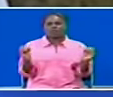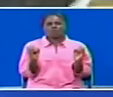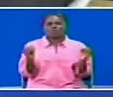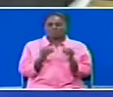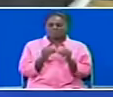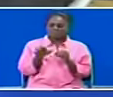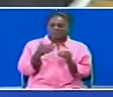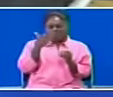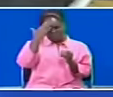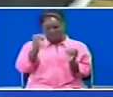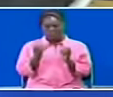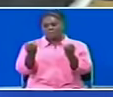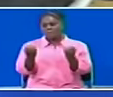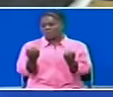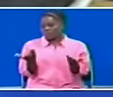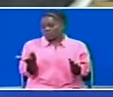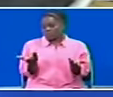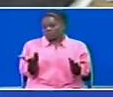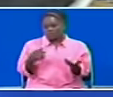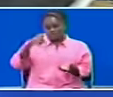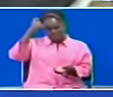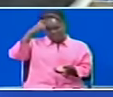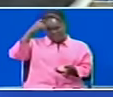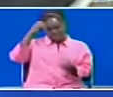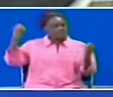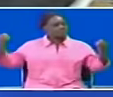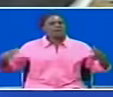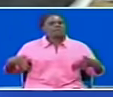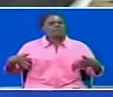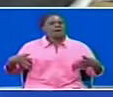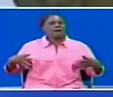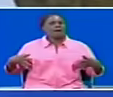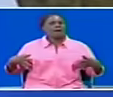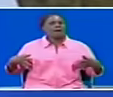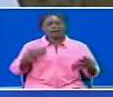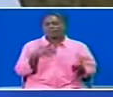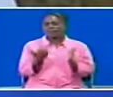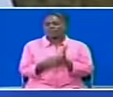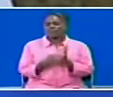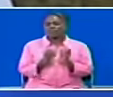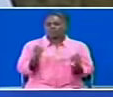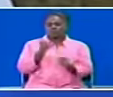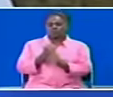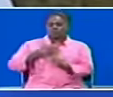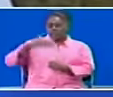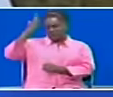whatsoever. And in any case, our conscience is very clear about 2013 and the role that we